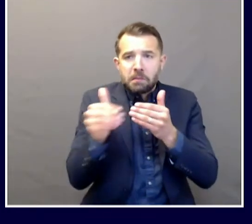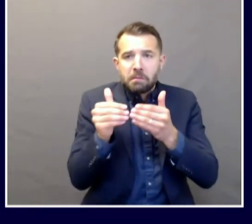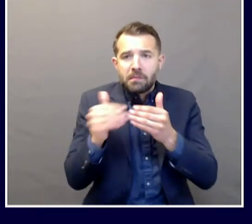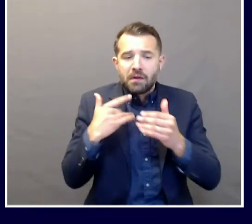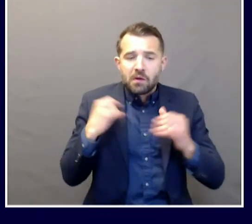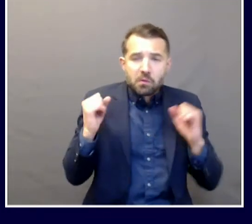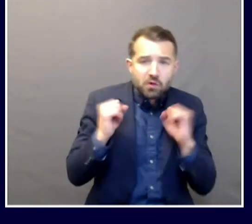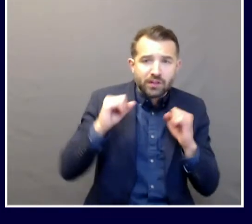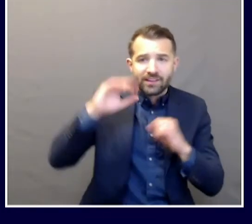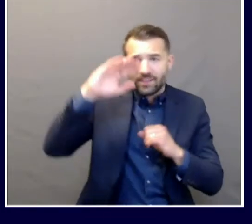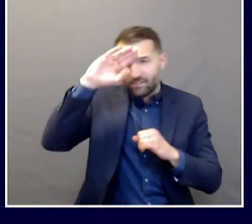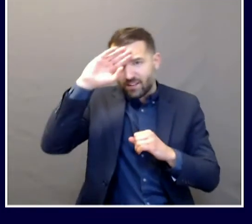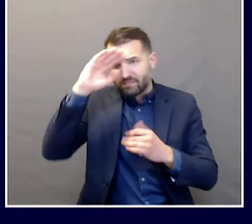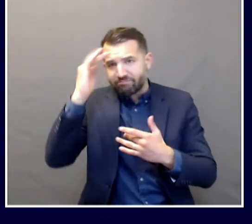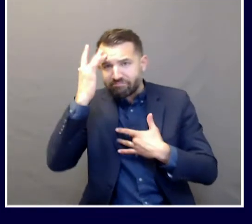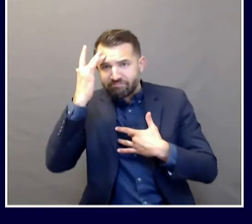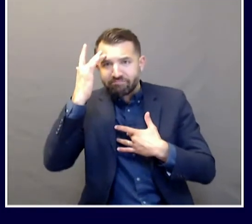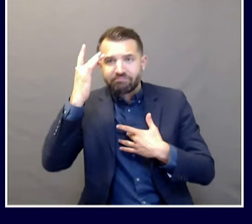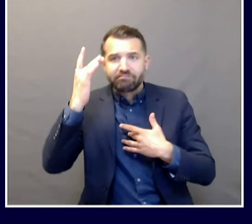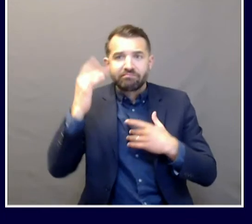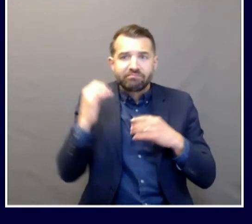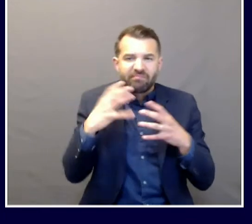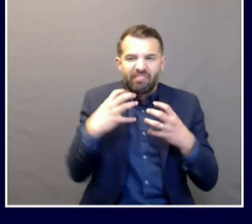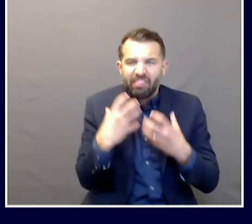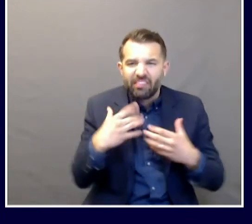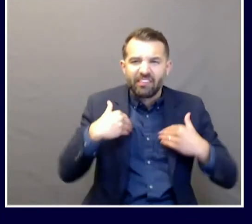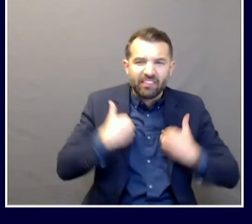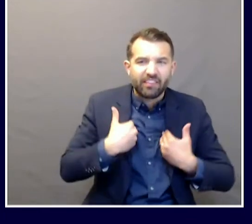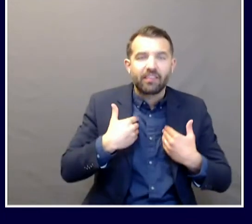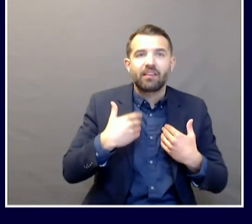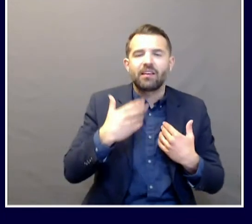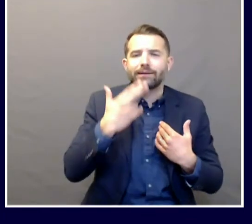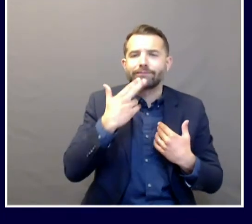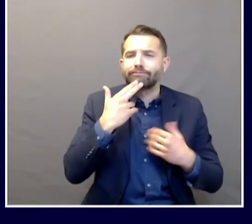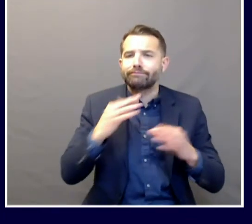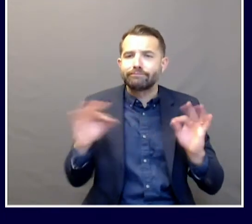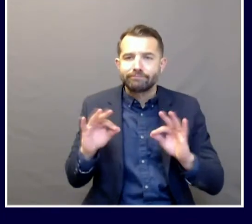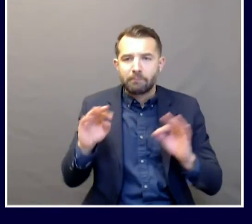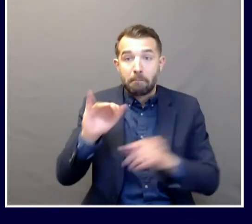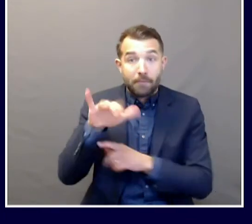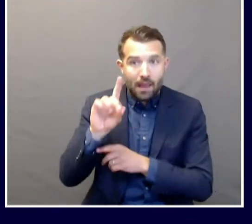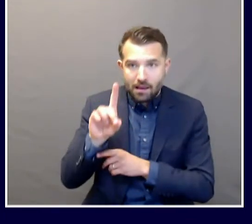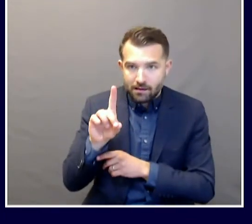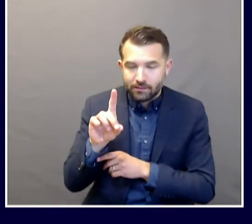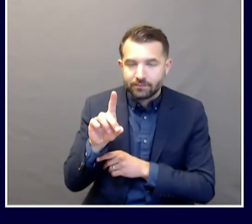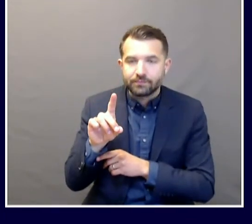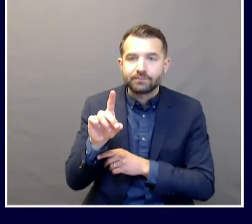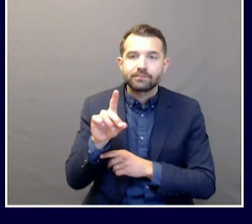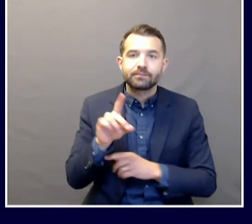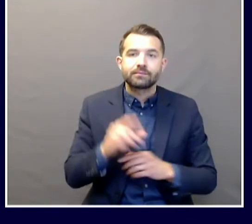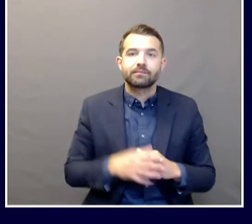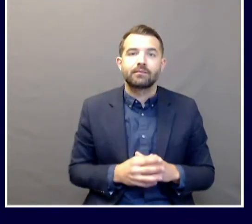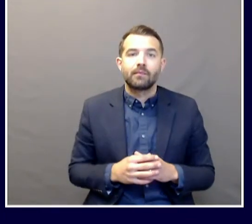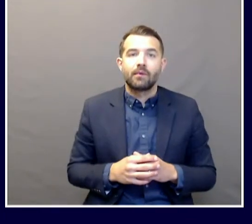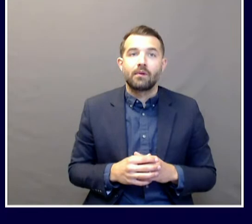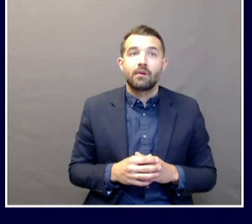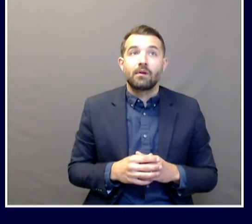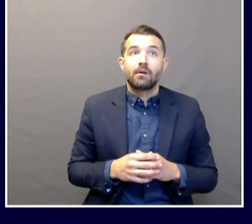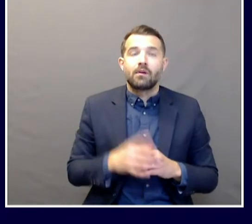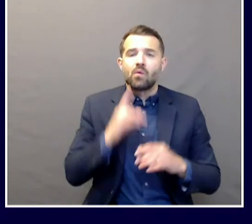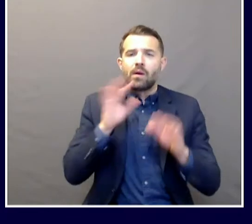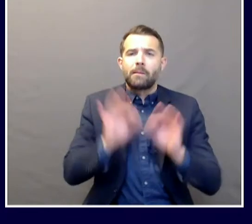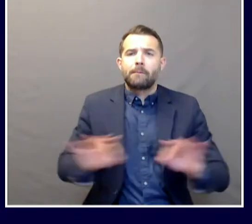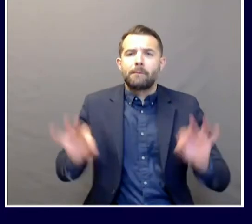it's reasonable to wonder and be concerned about the long-term effects, I think it's also right to ask, what are the effects of not